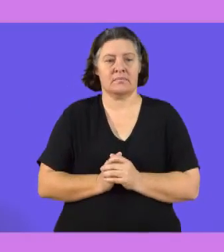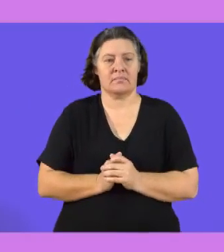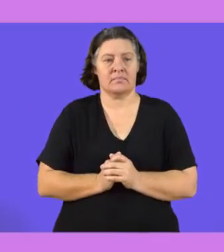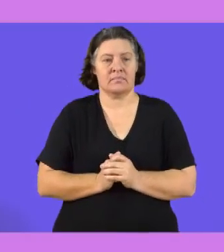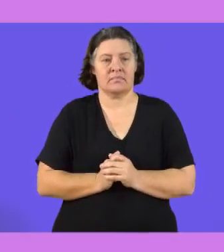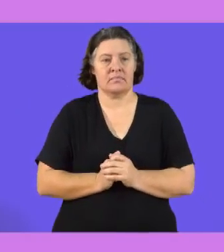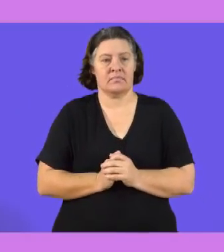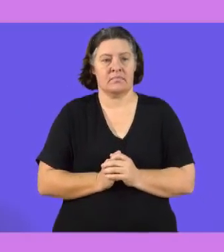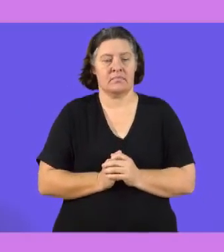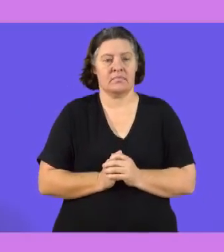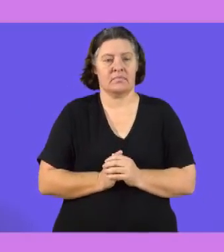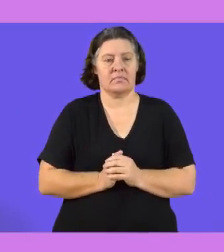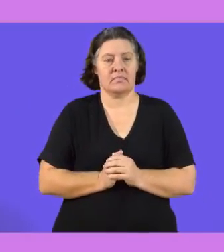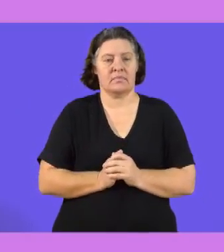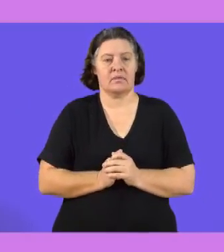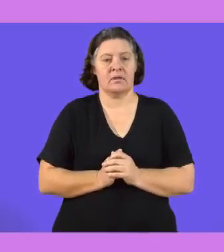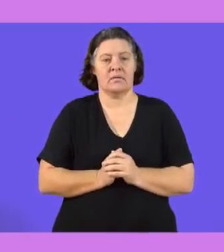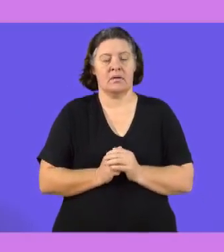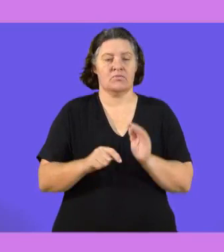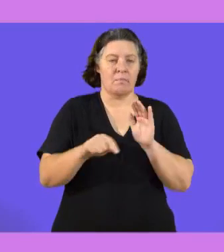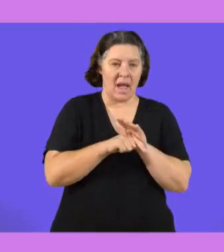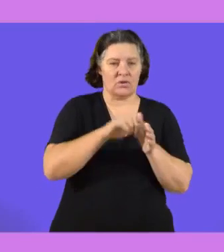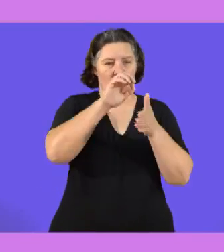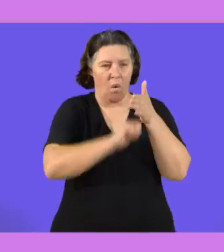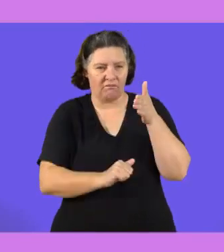2,367 Rand and 15 cents minus your